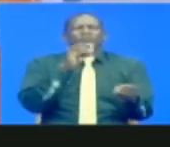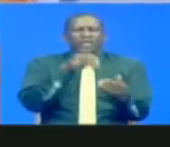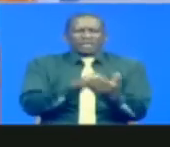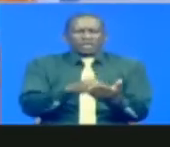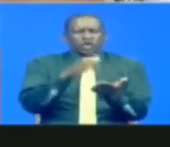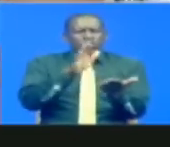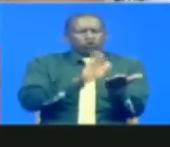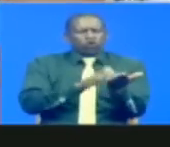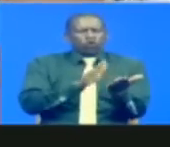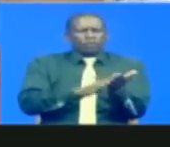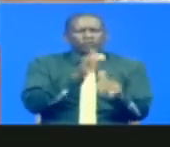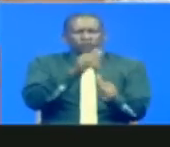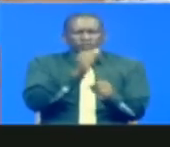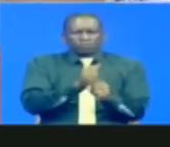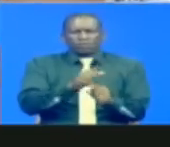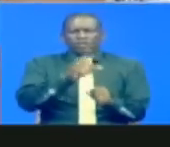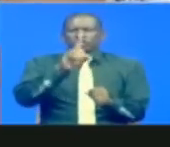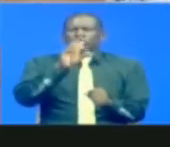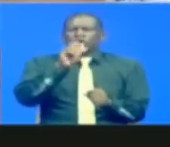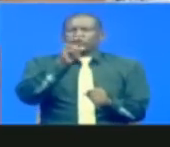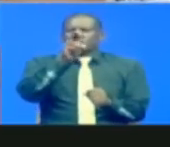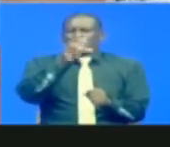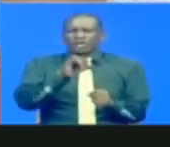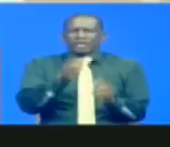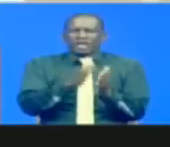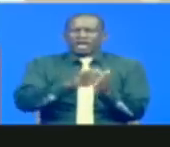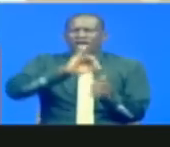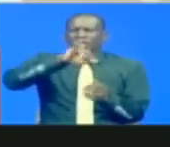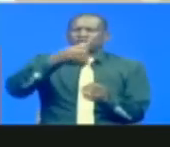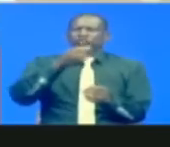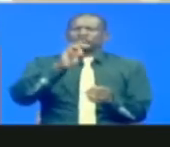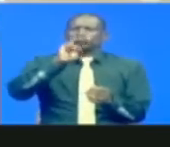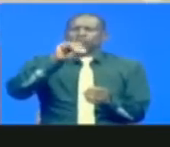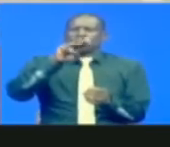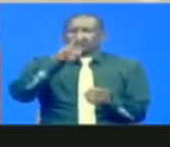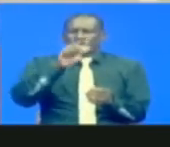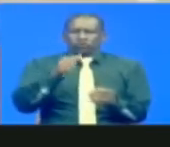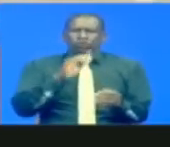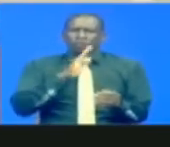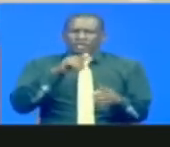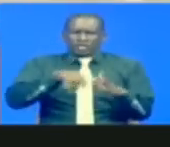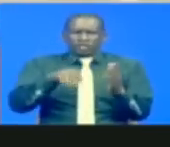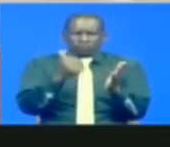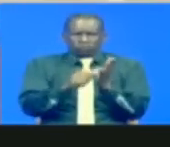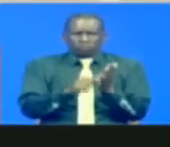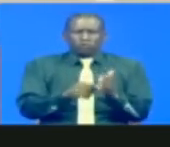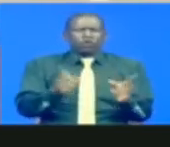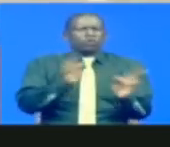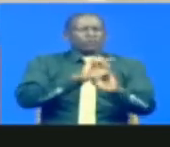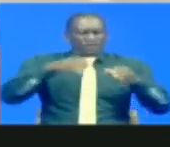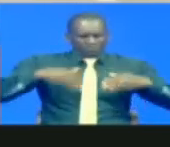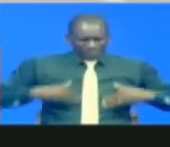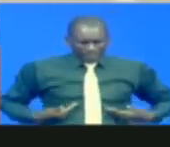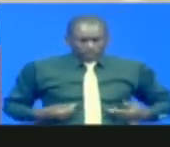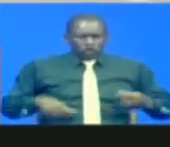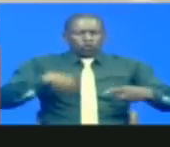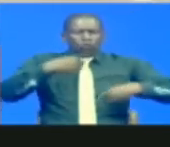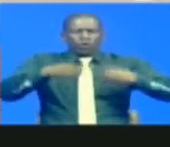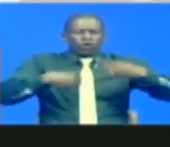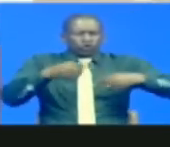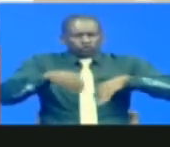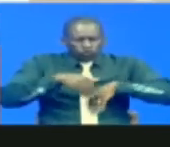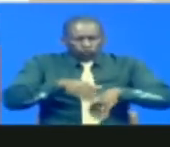put Suleiman Dori and Aisha Jumwa in trouble. Sisi hatutochoka, tutazidi kufuatana na